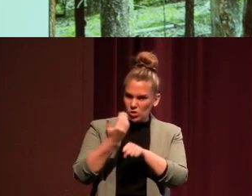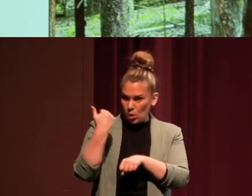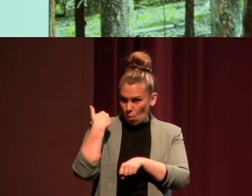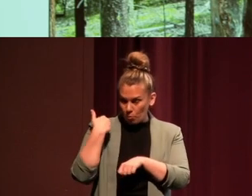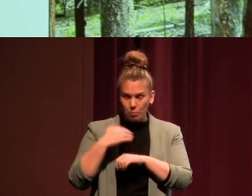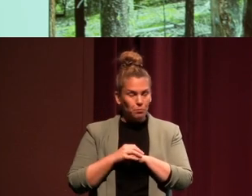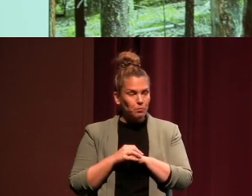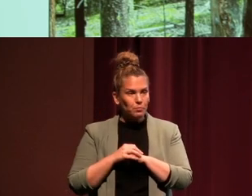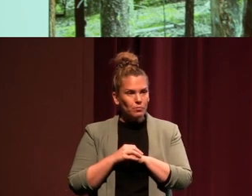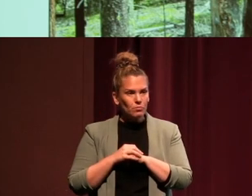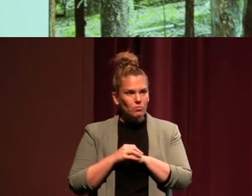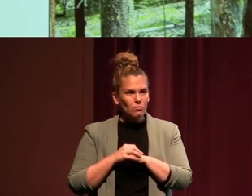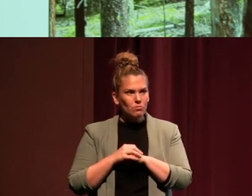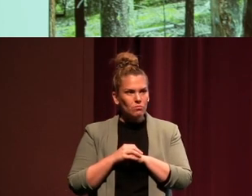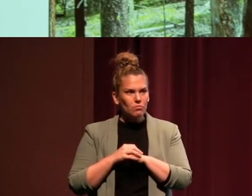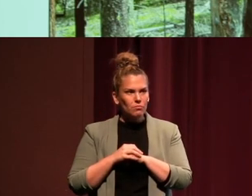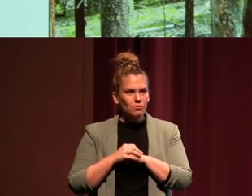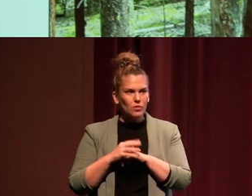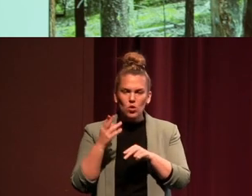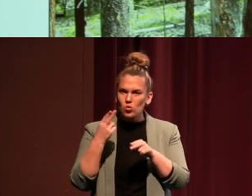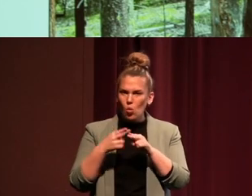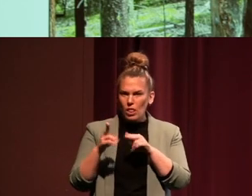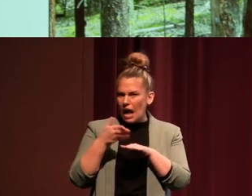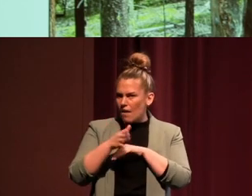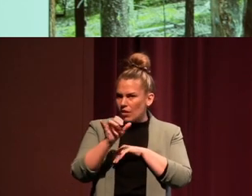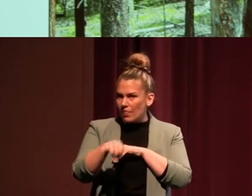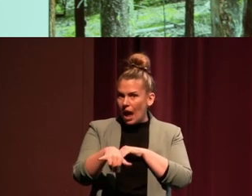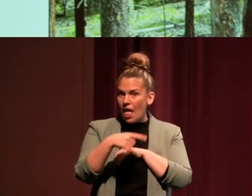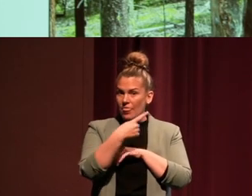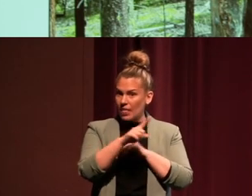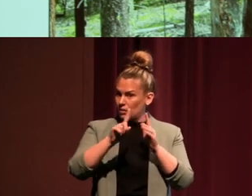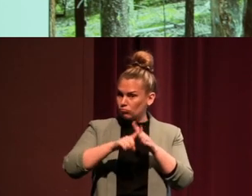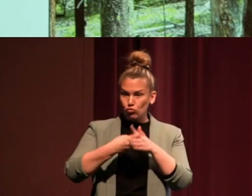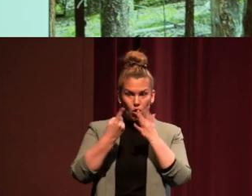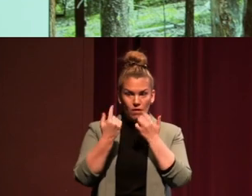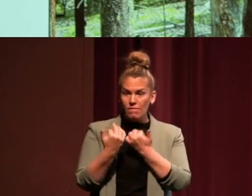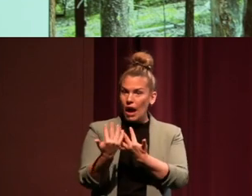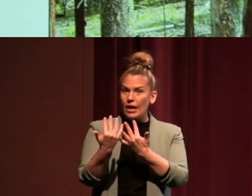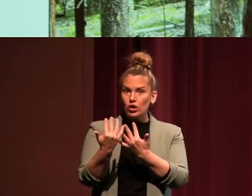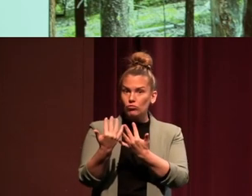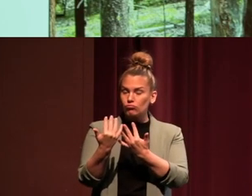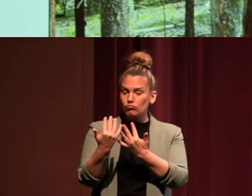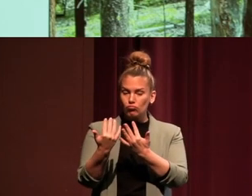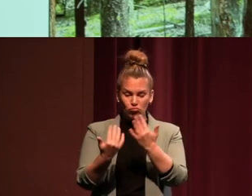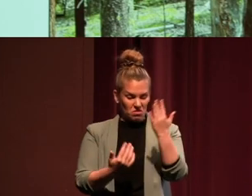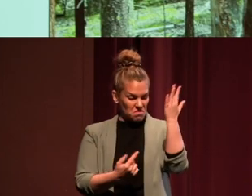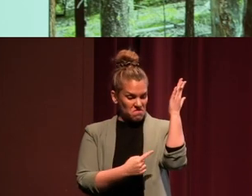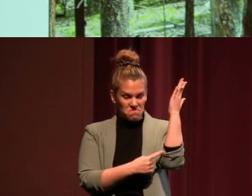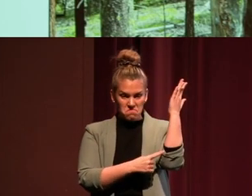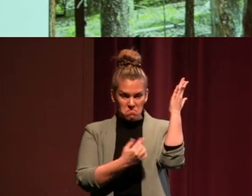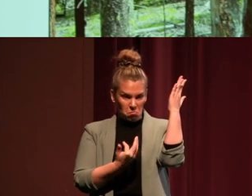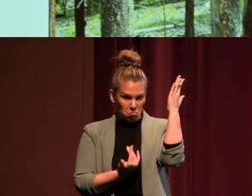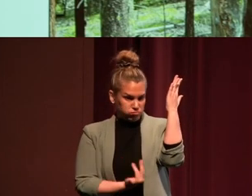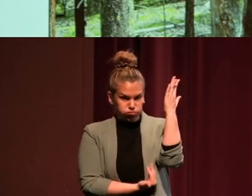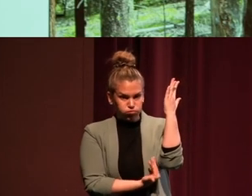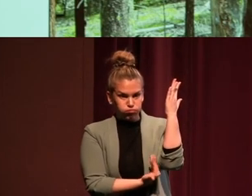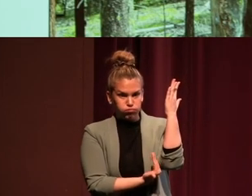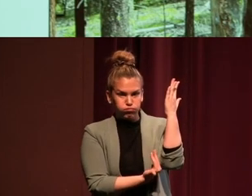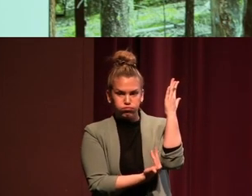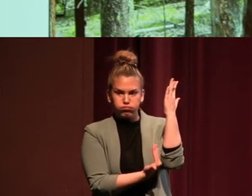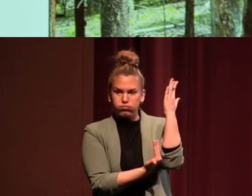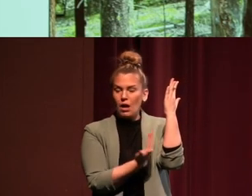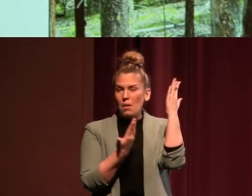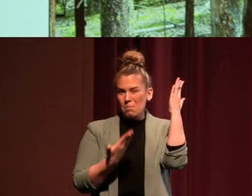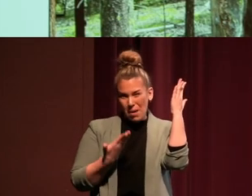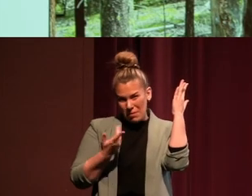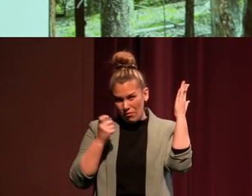And shortly thereafter, they set a fire right up against the trunk of the tree, probably fed by